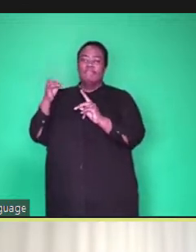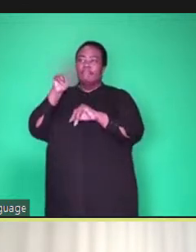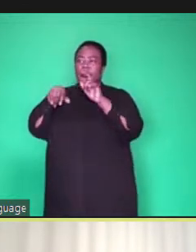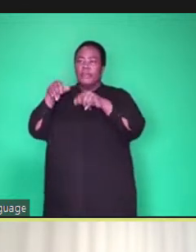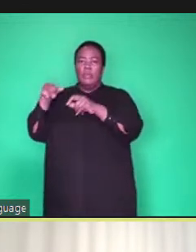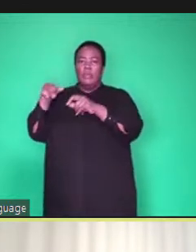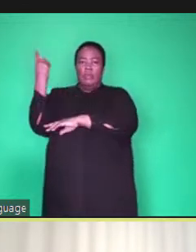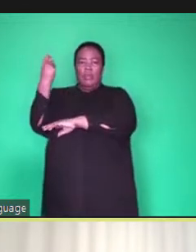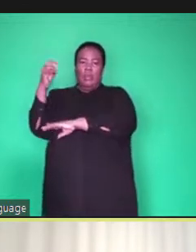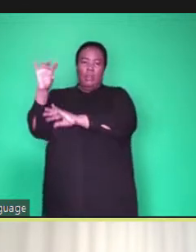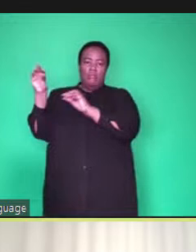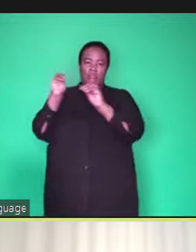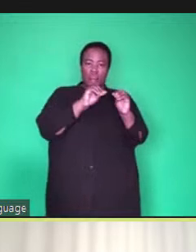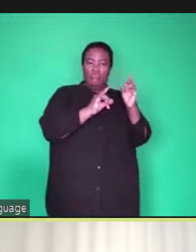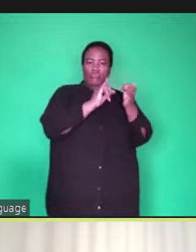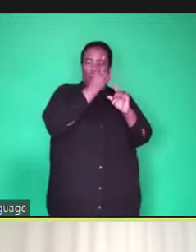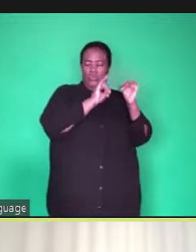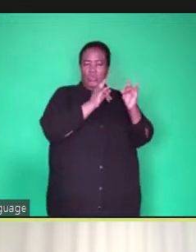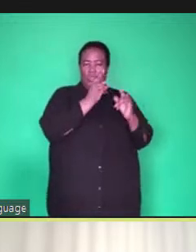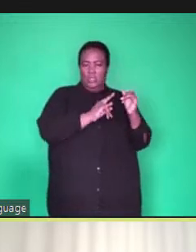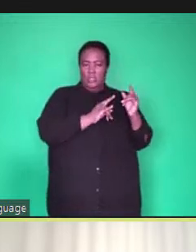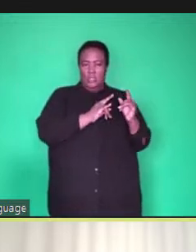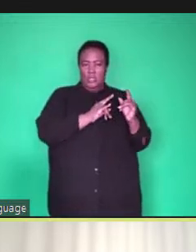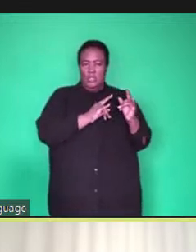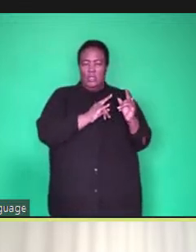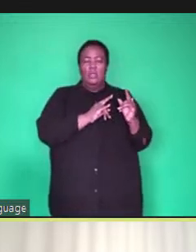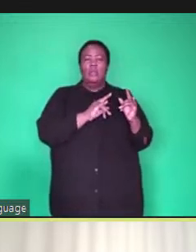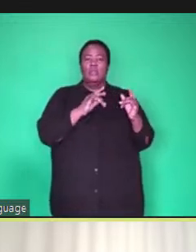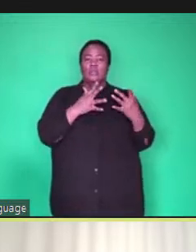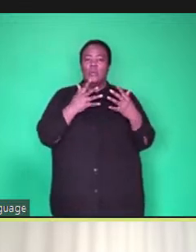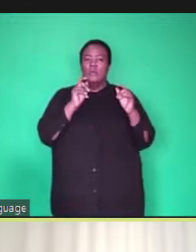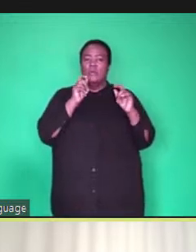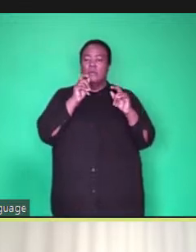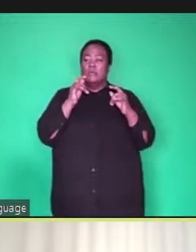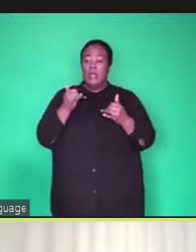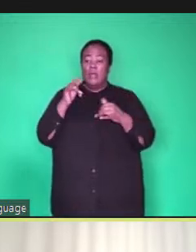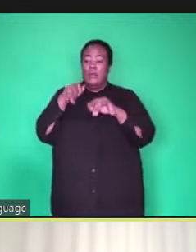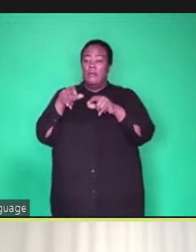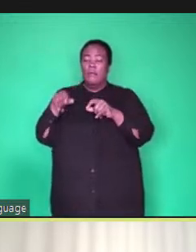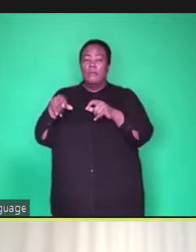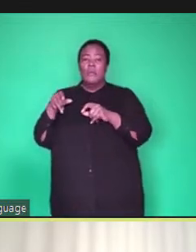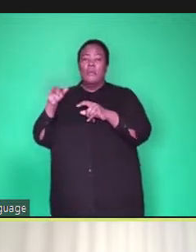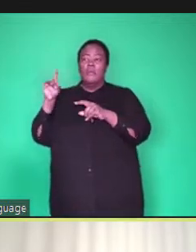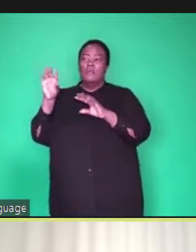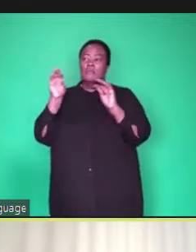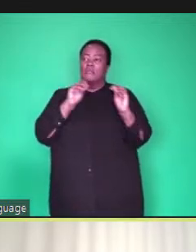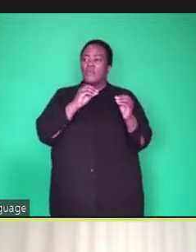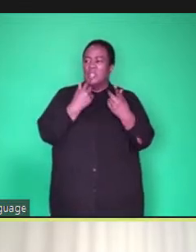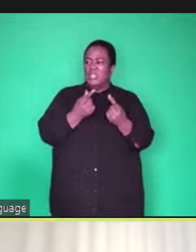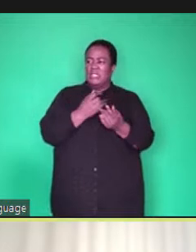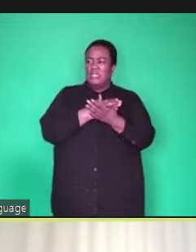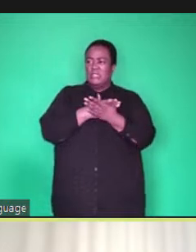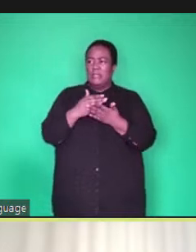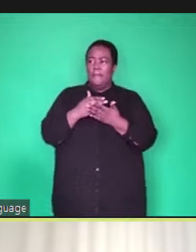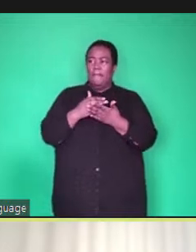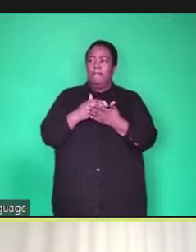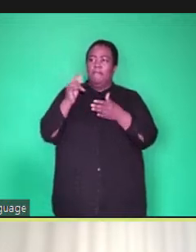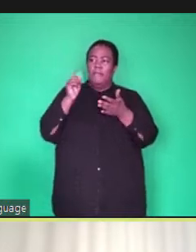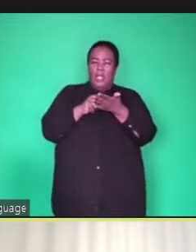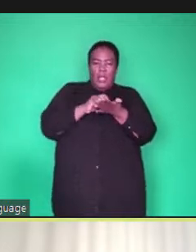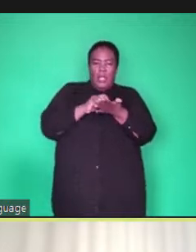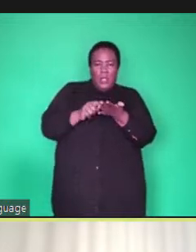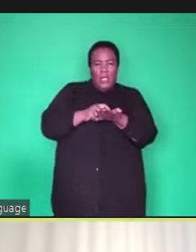head counts, over quite a long period, going right back to work by Charles Simpkins and doing some recalculations from that, and then a range